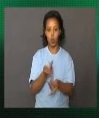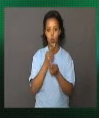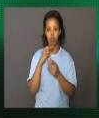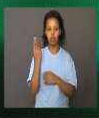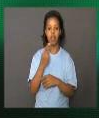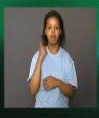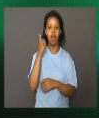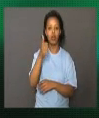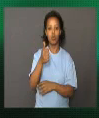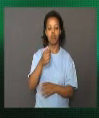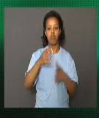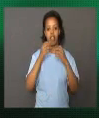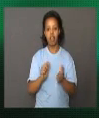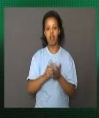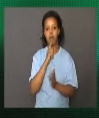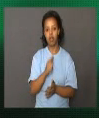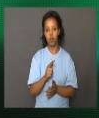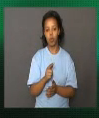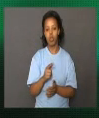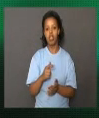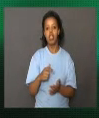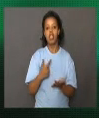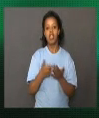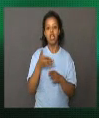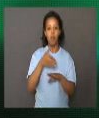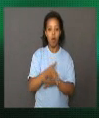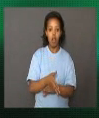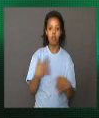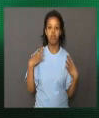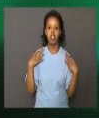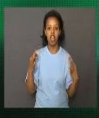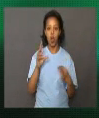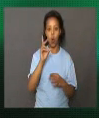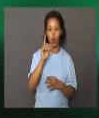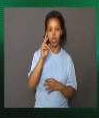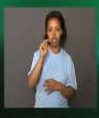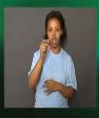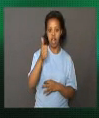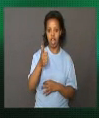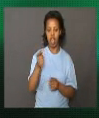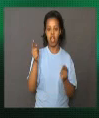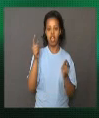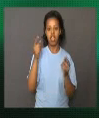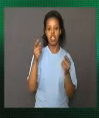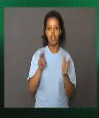The DNA that is produced becomes incorporated